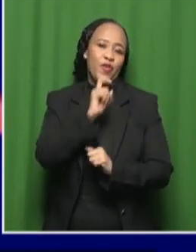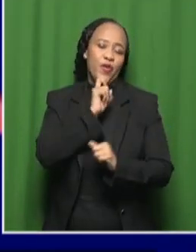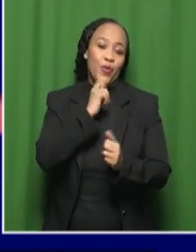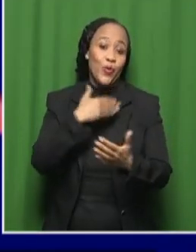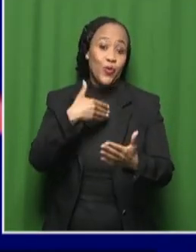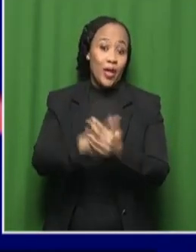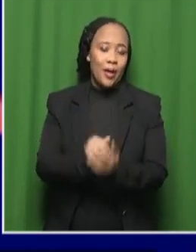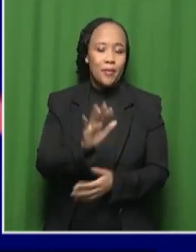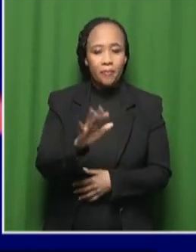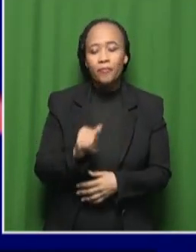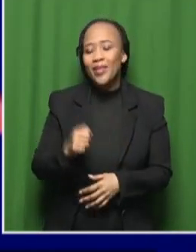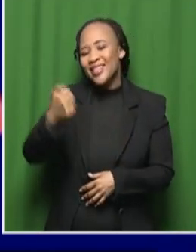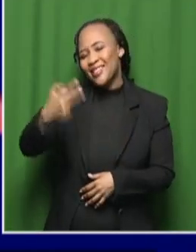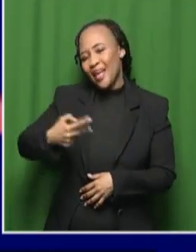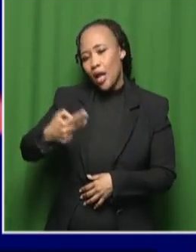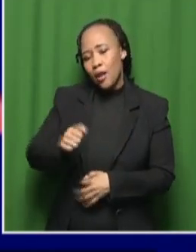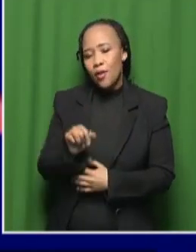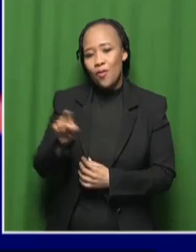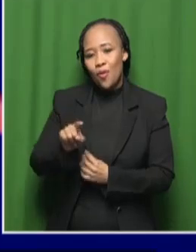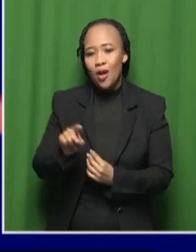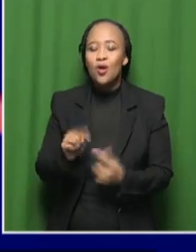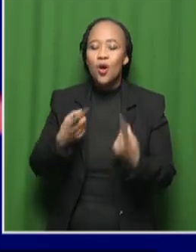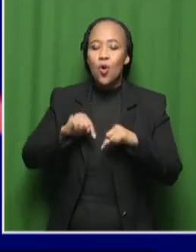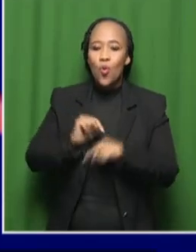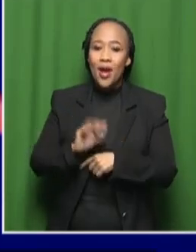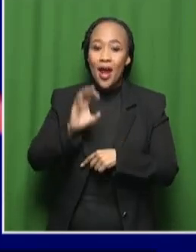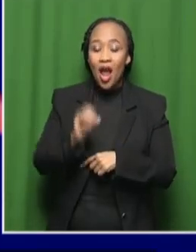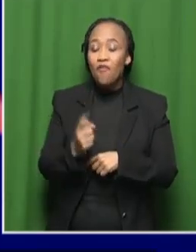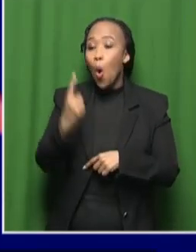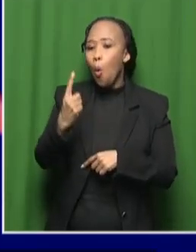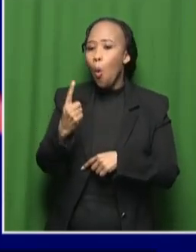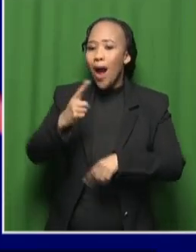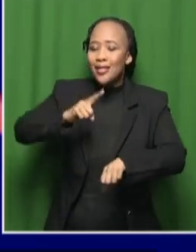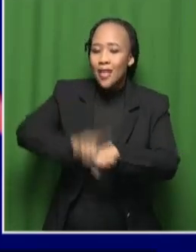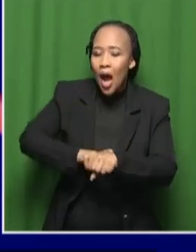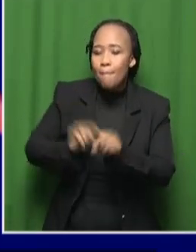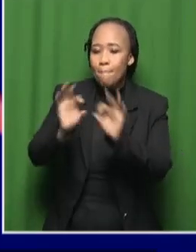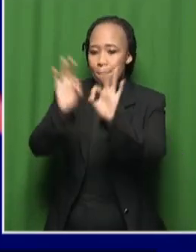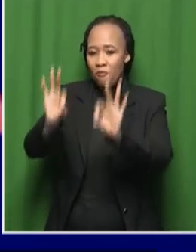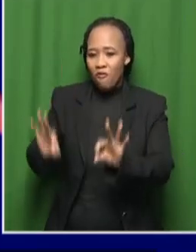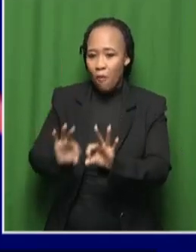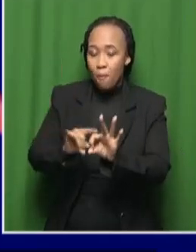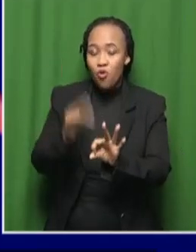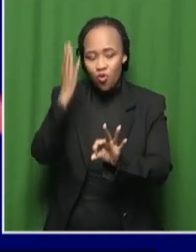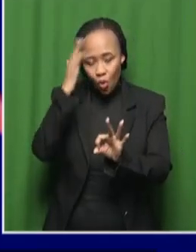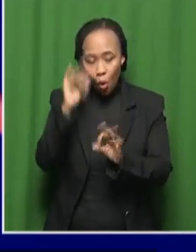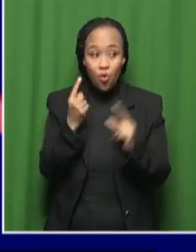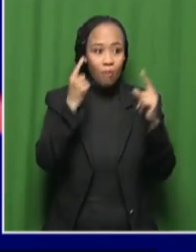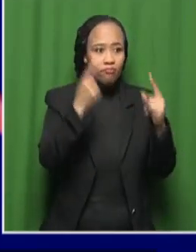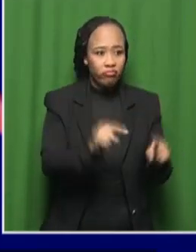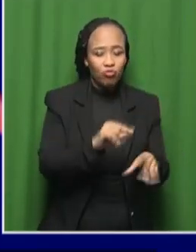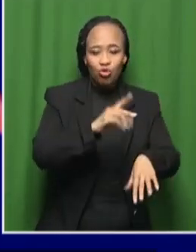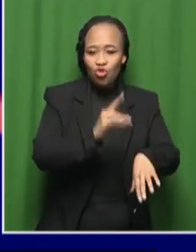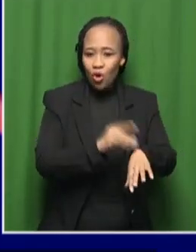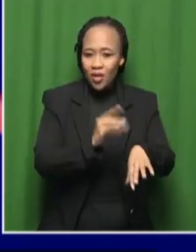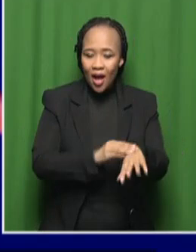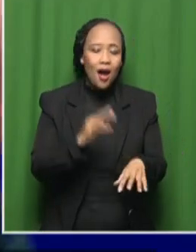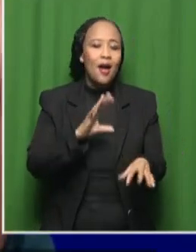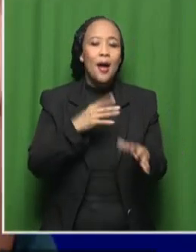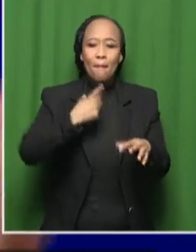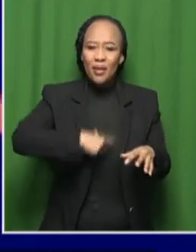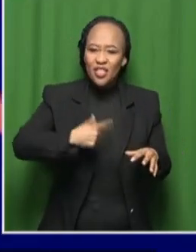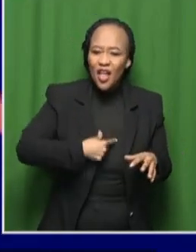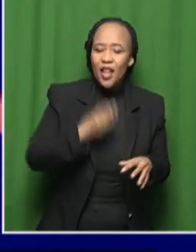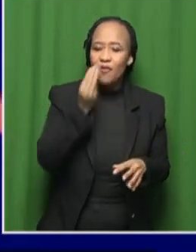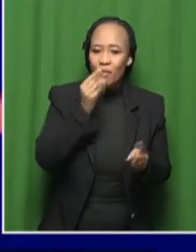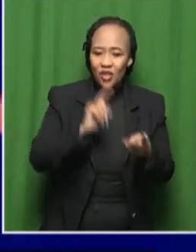add that we've got within that is what we call the one-time form. And I'm sure you'll be very aware that when you go to a doctor, you end up filling out all your medical information and your personal information